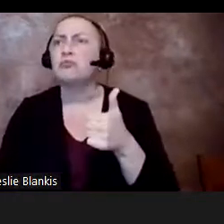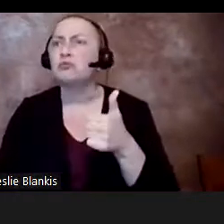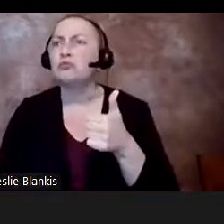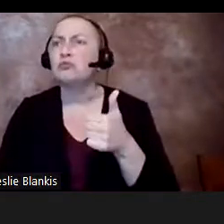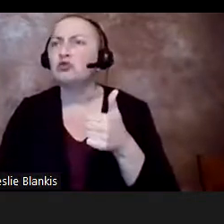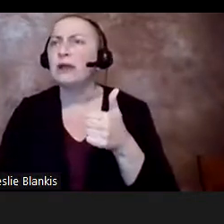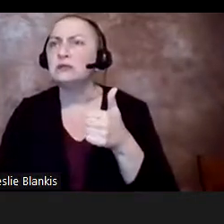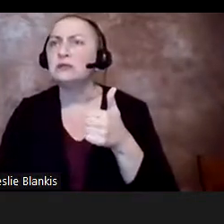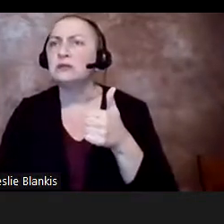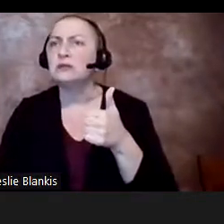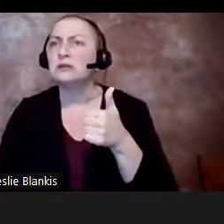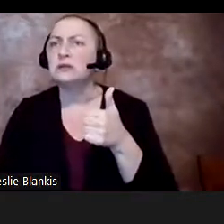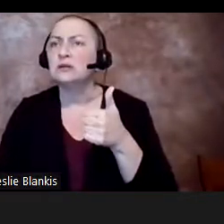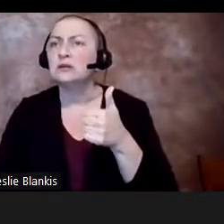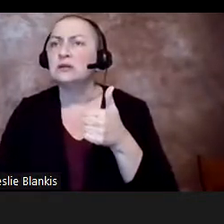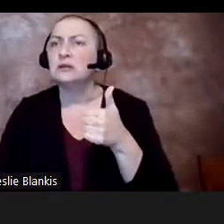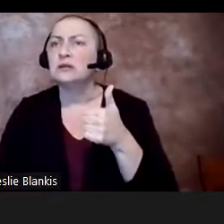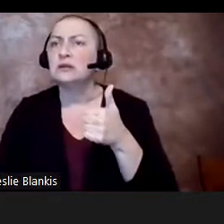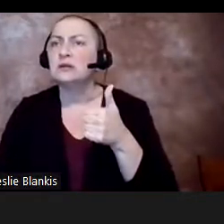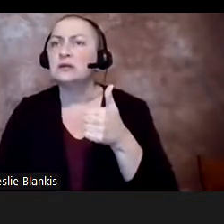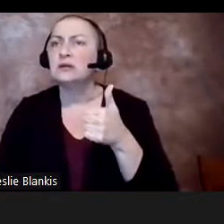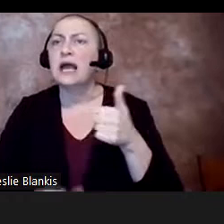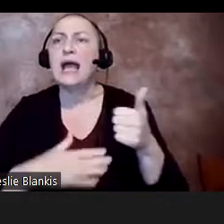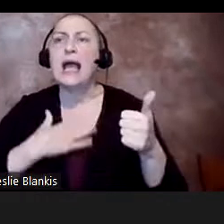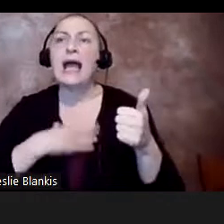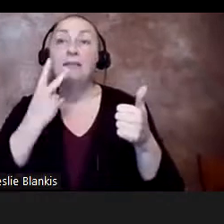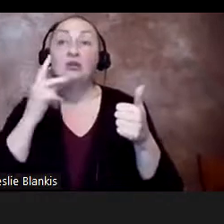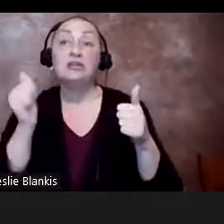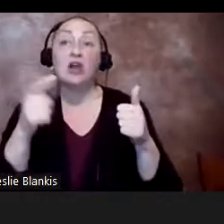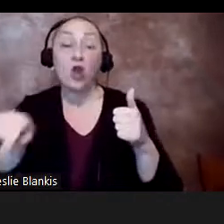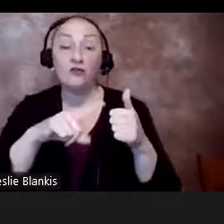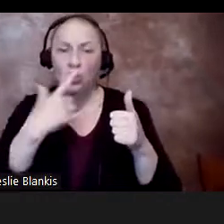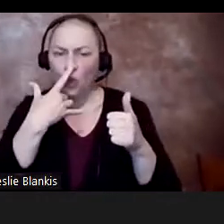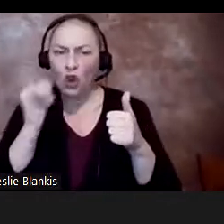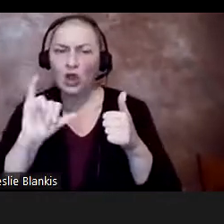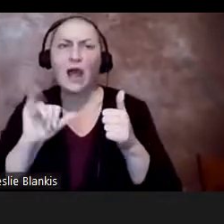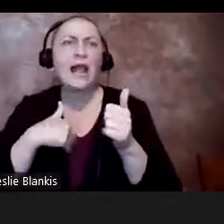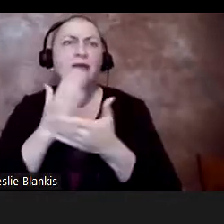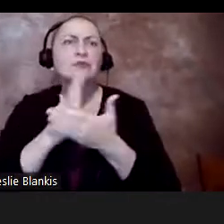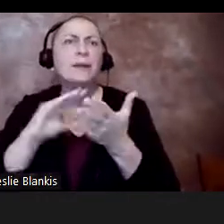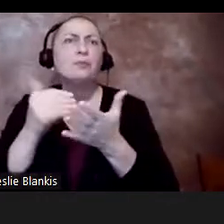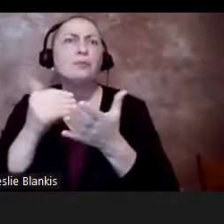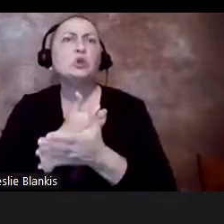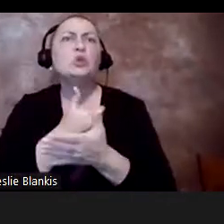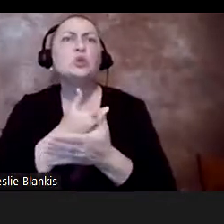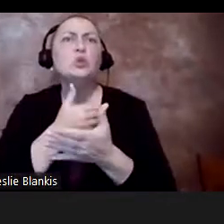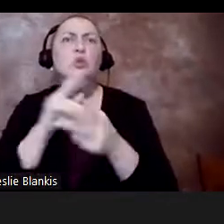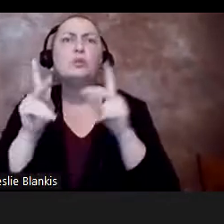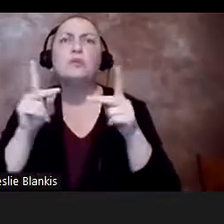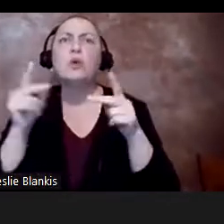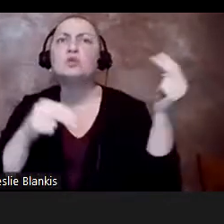Wonderful. We're so happy to see everyone here. It does look like we do have some new participants.